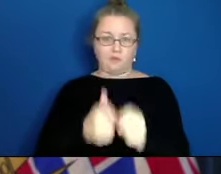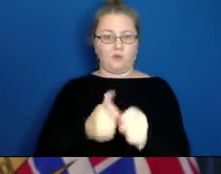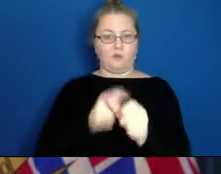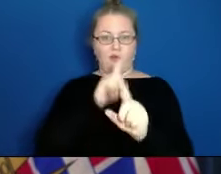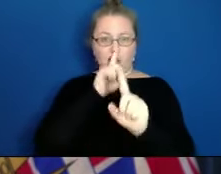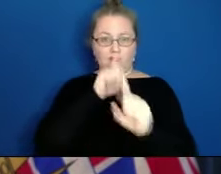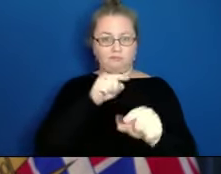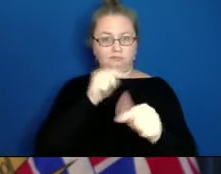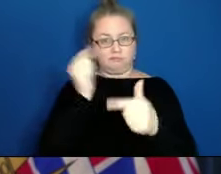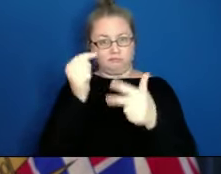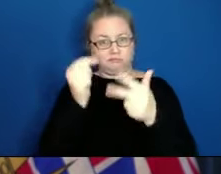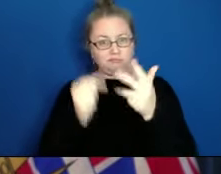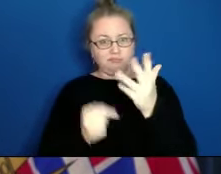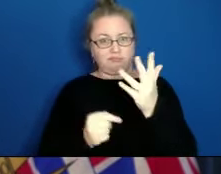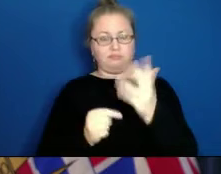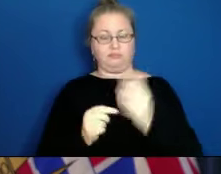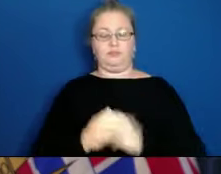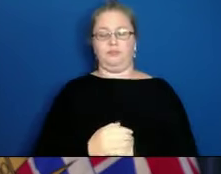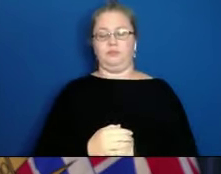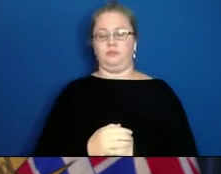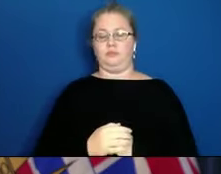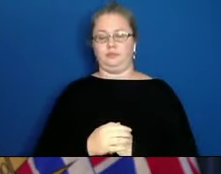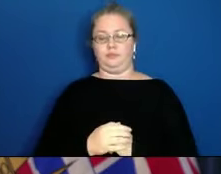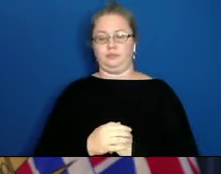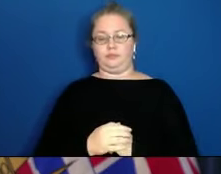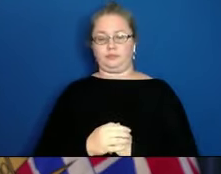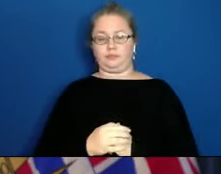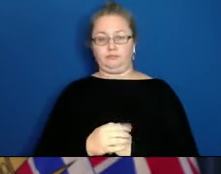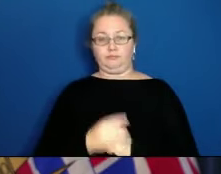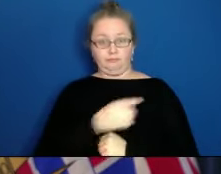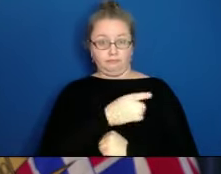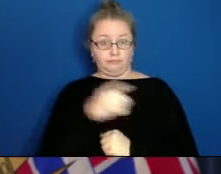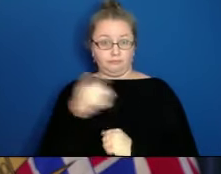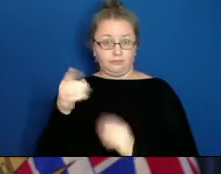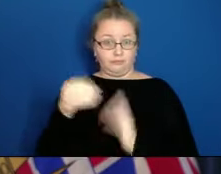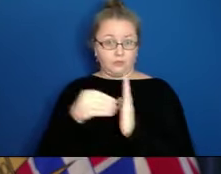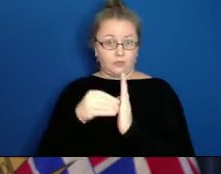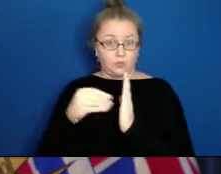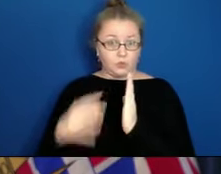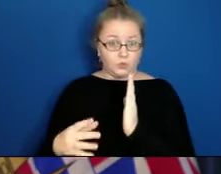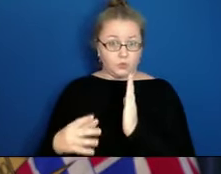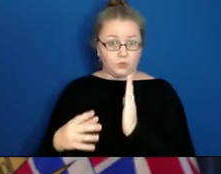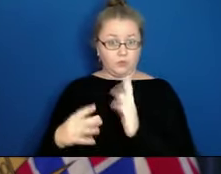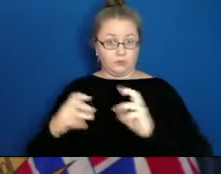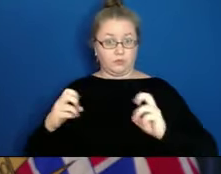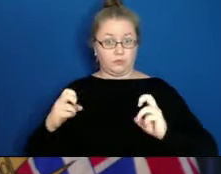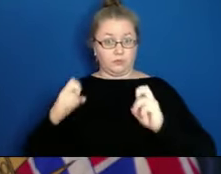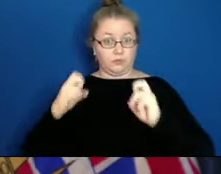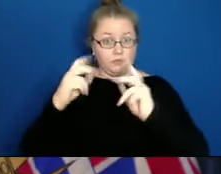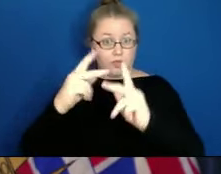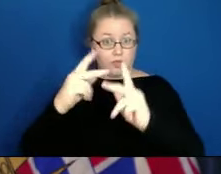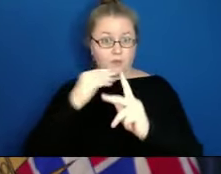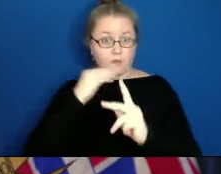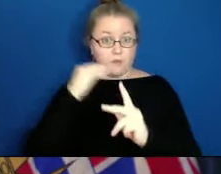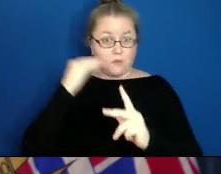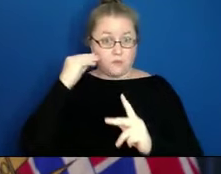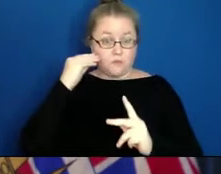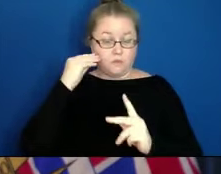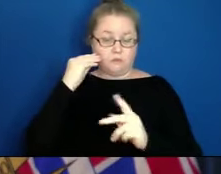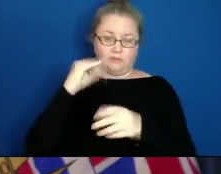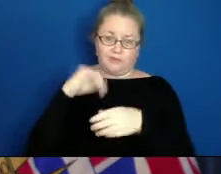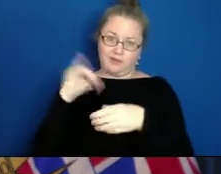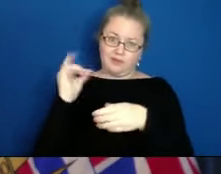here. For students who may be returning home, keep to your household only when you come